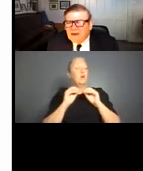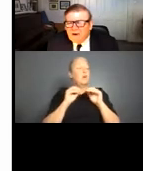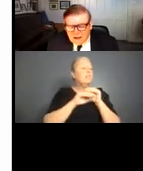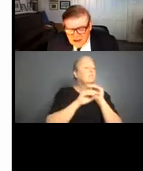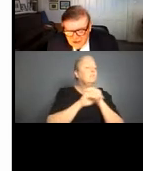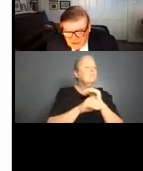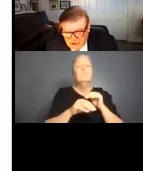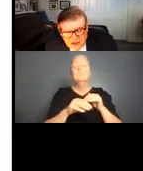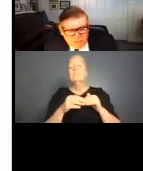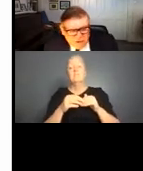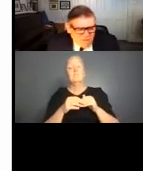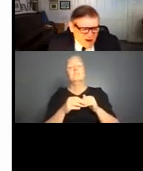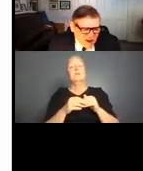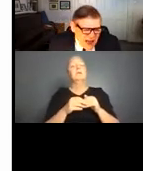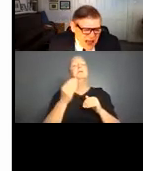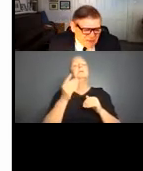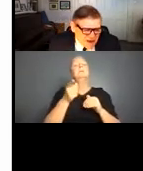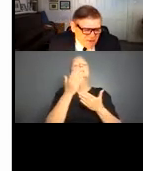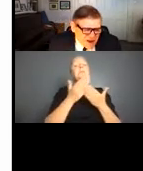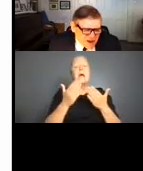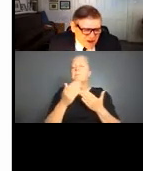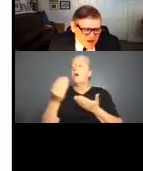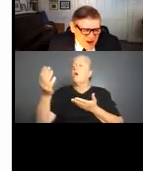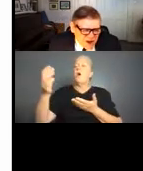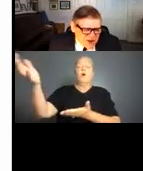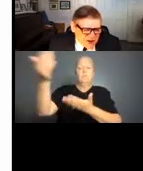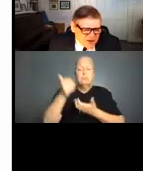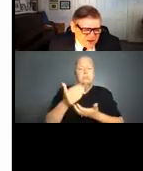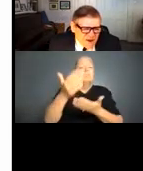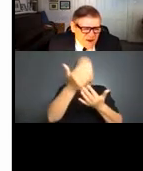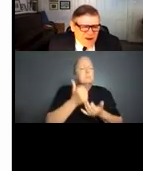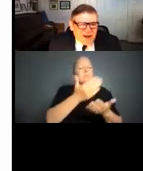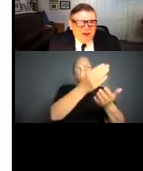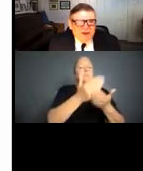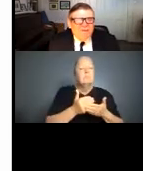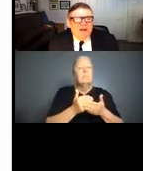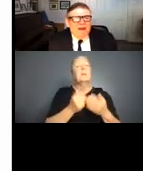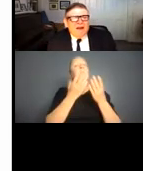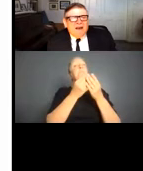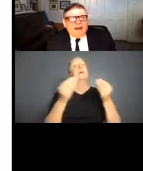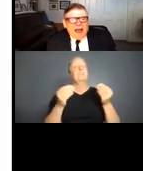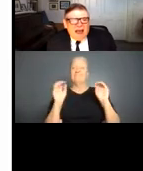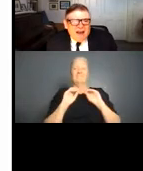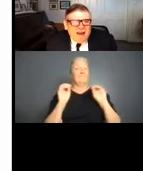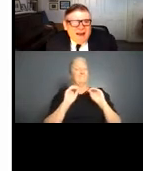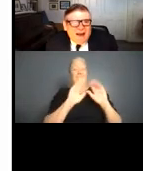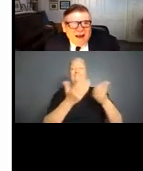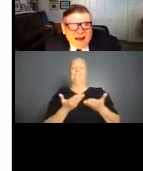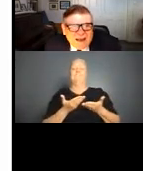20% got essentials. So this was has been a real issue, continues to be a real issue.